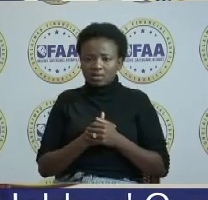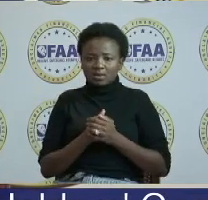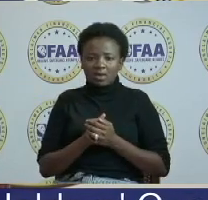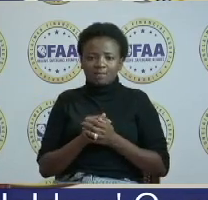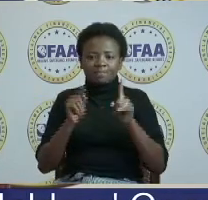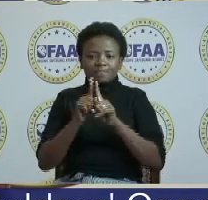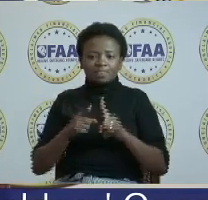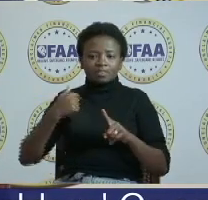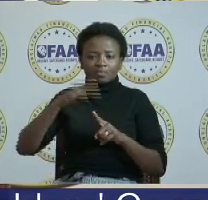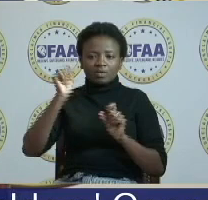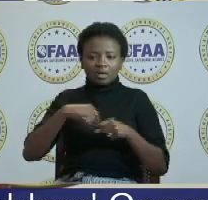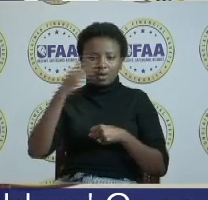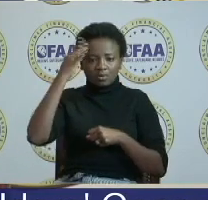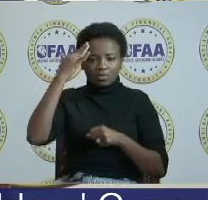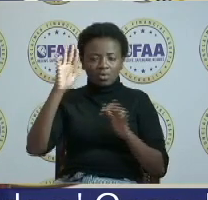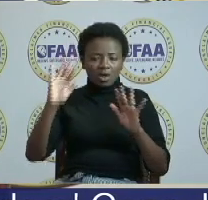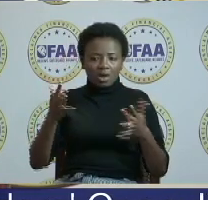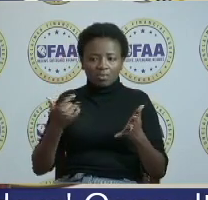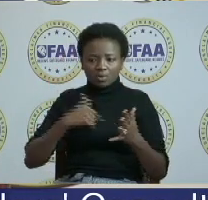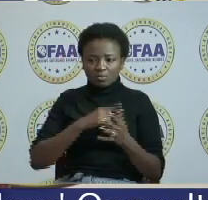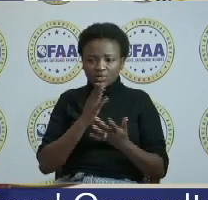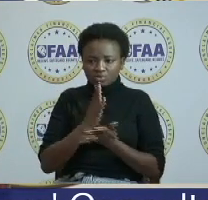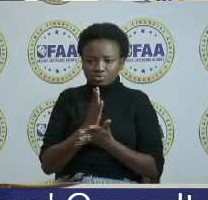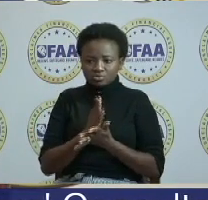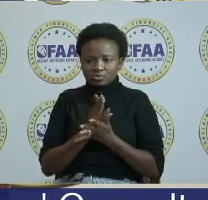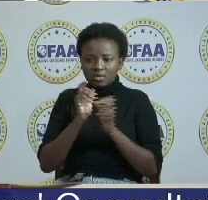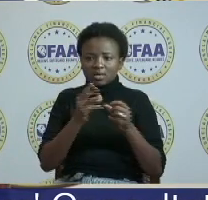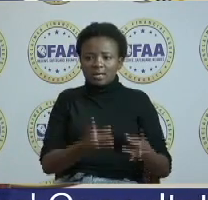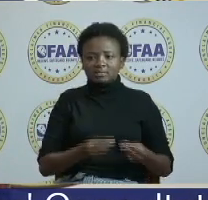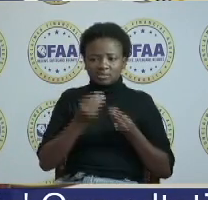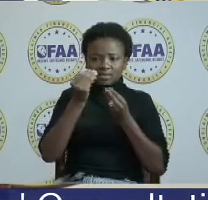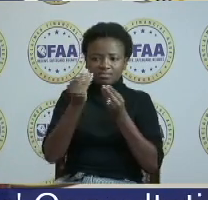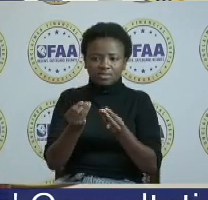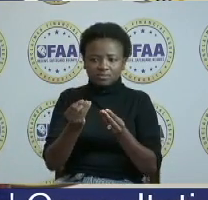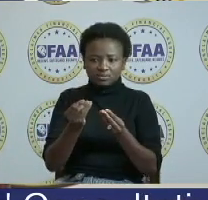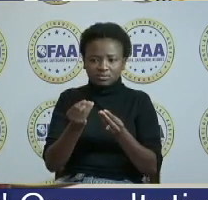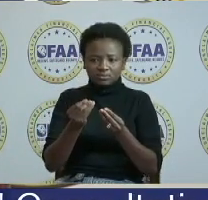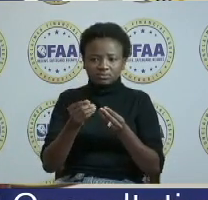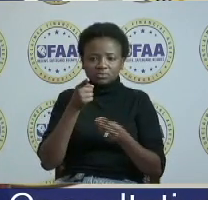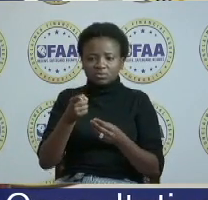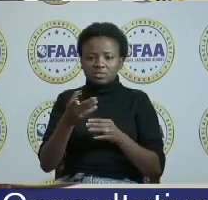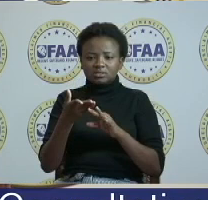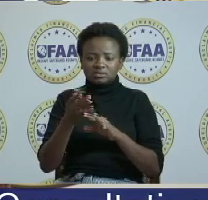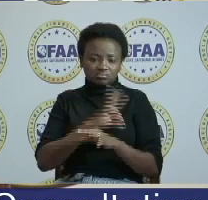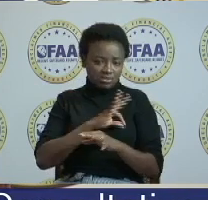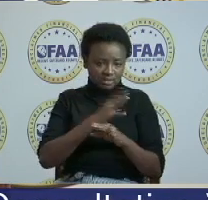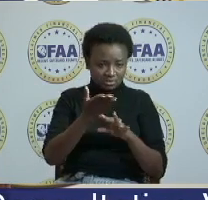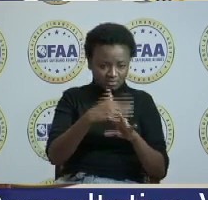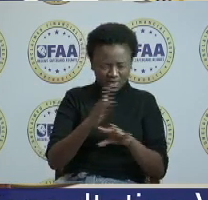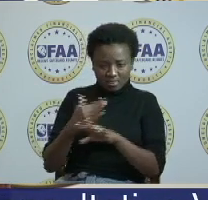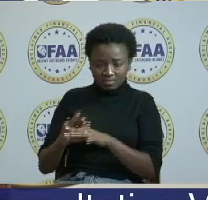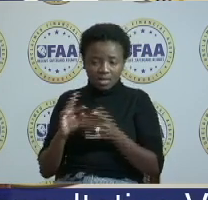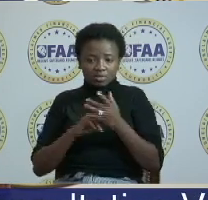you can be able to really be able to submit those returns. And the same Act provides that